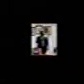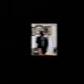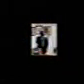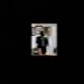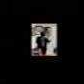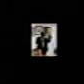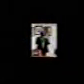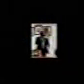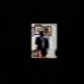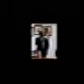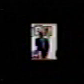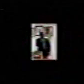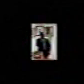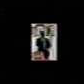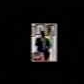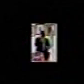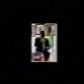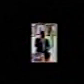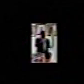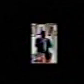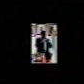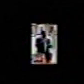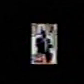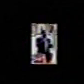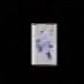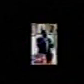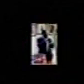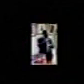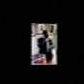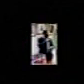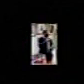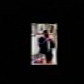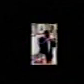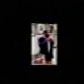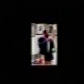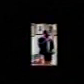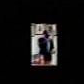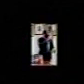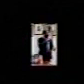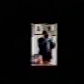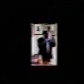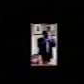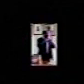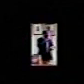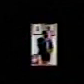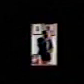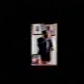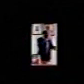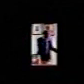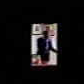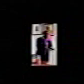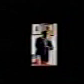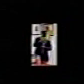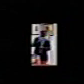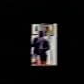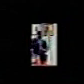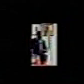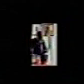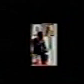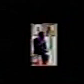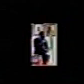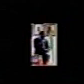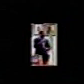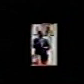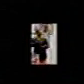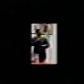to disturb you and to hinder you, and all those afflictions and attacks of the enemy, pull them down and cast them